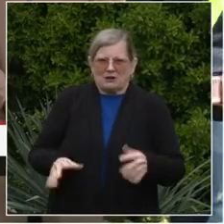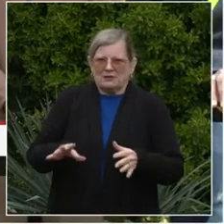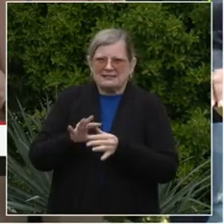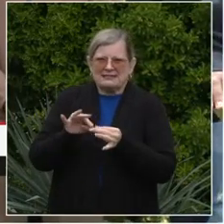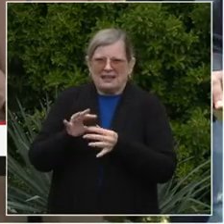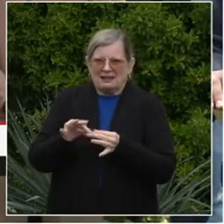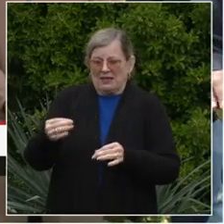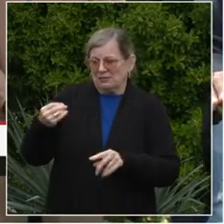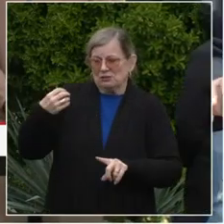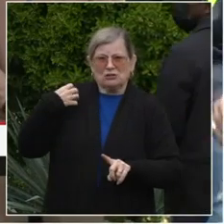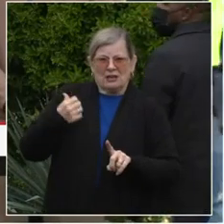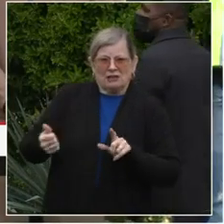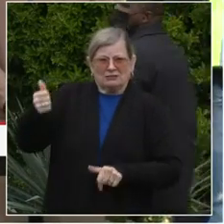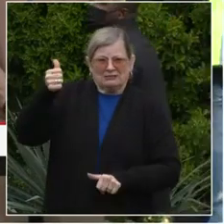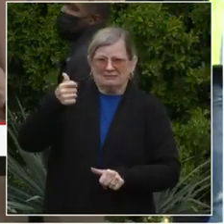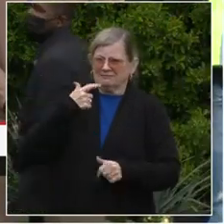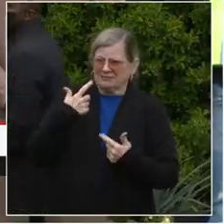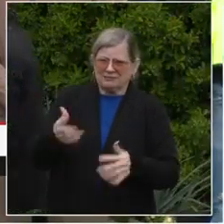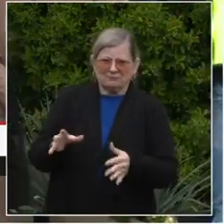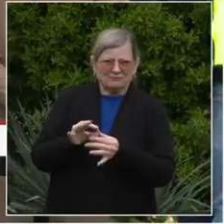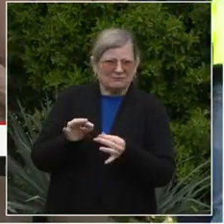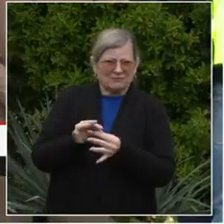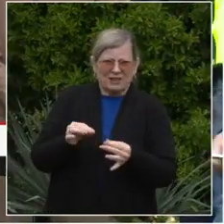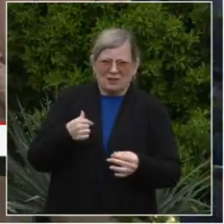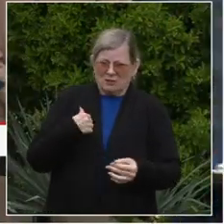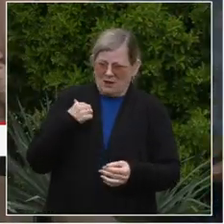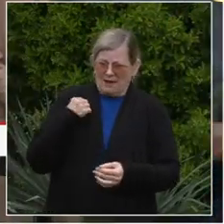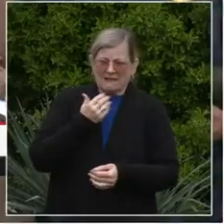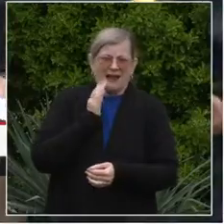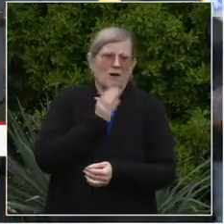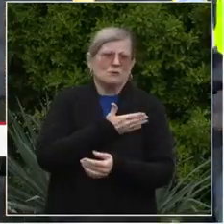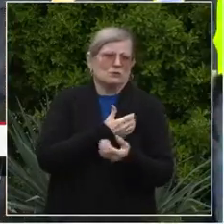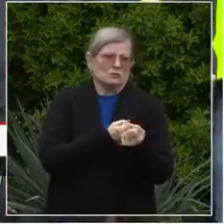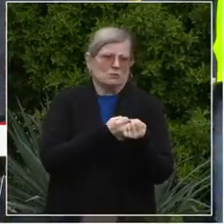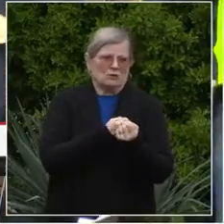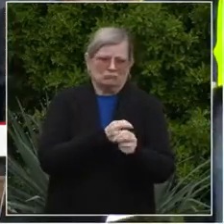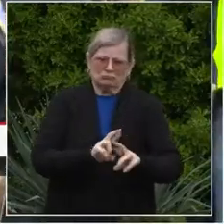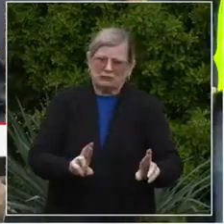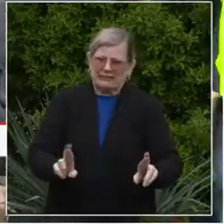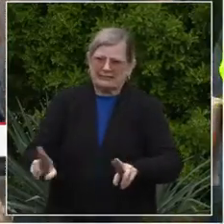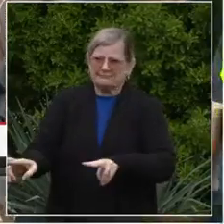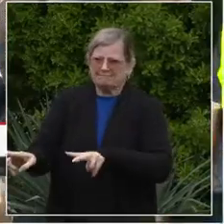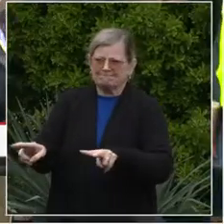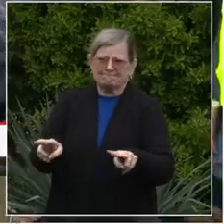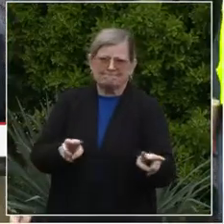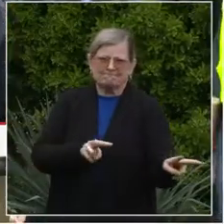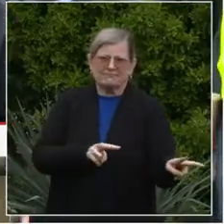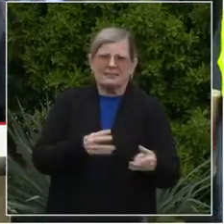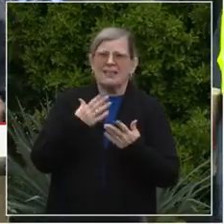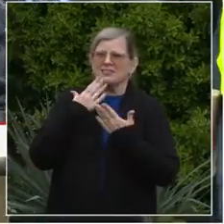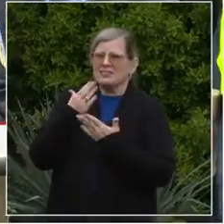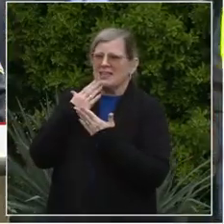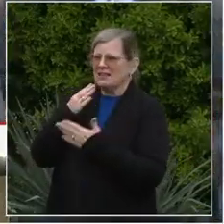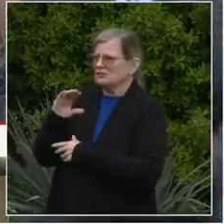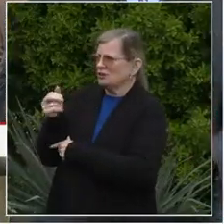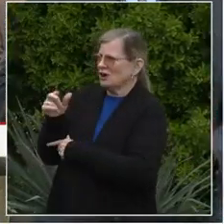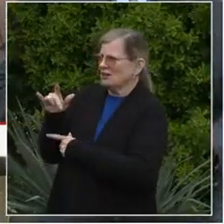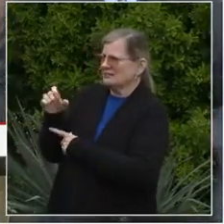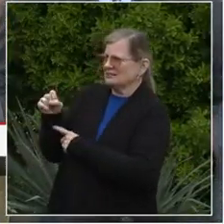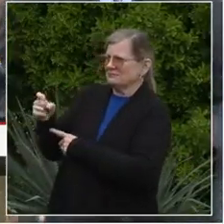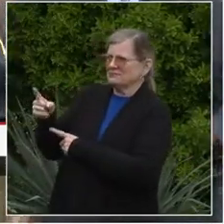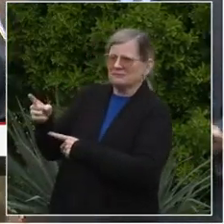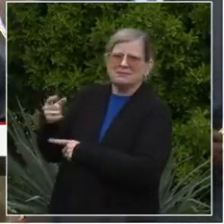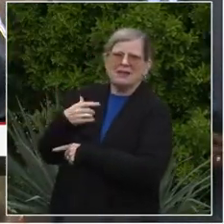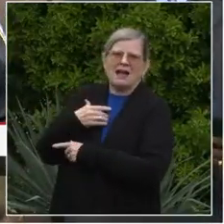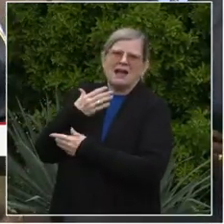have our undying support on that. Thank you. Thank you. Thank you, Charlie. Again, good morning. I'm